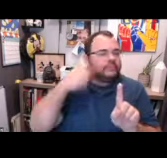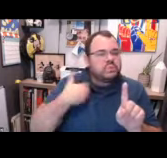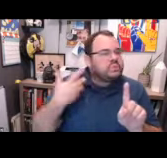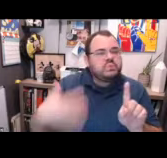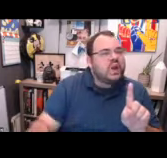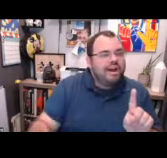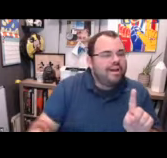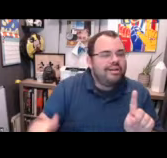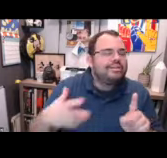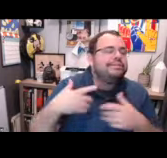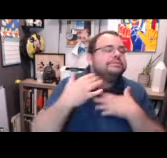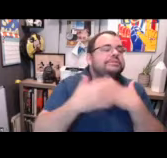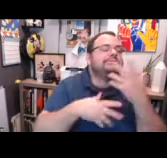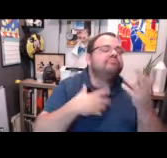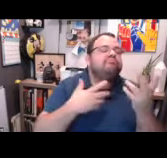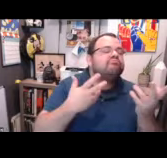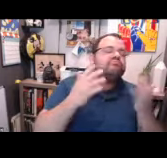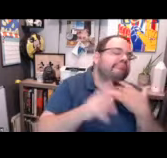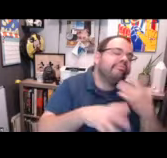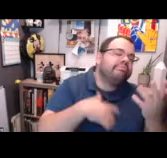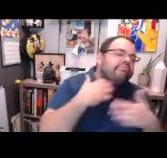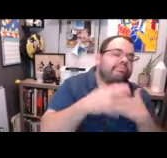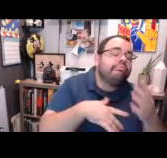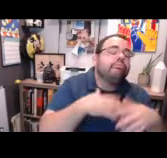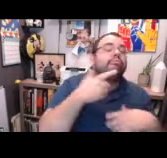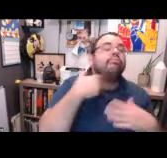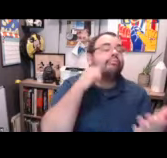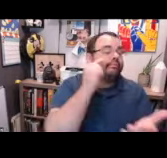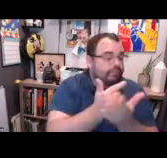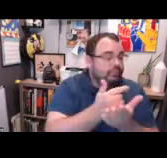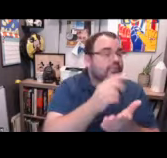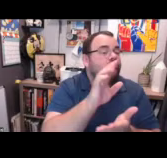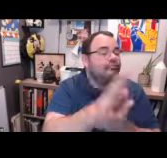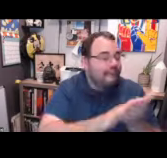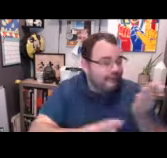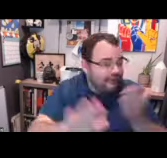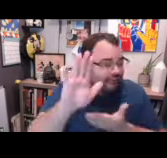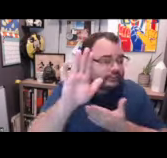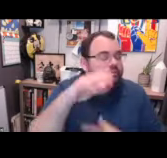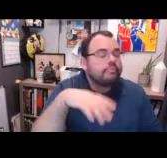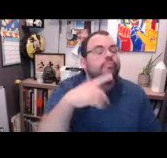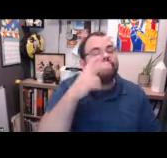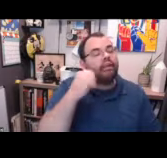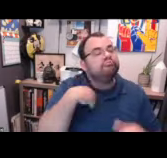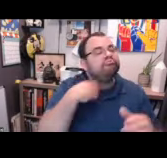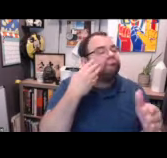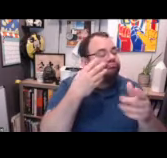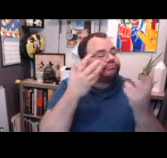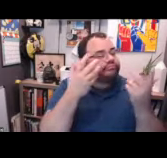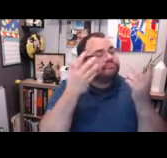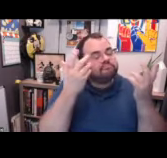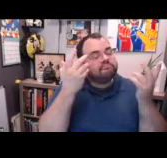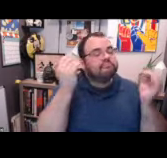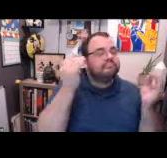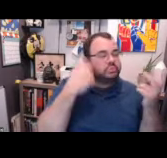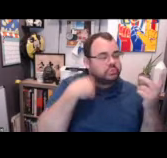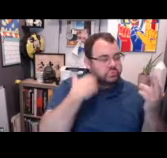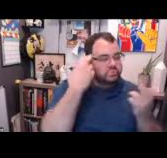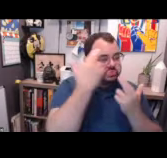I just didn't want to be around the deaf community. So after I graduated college,